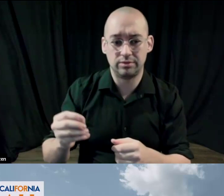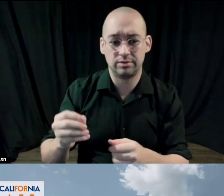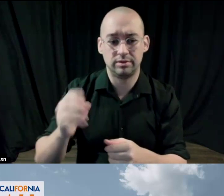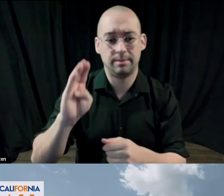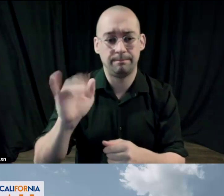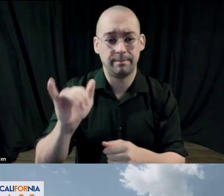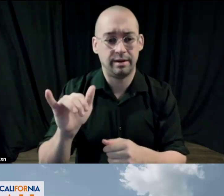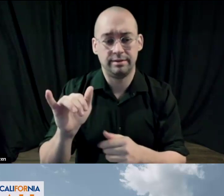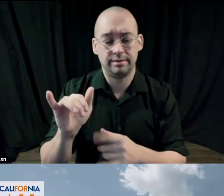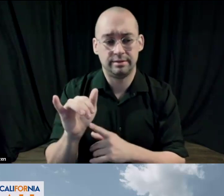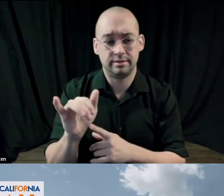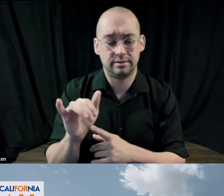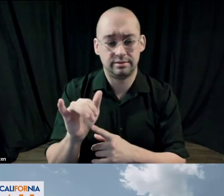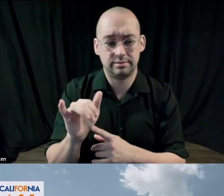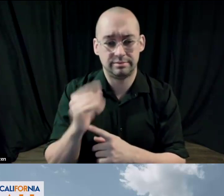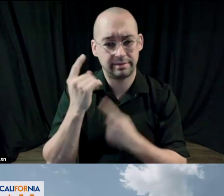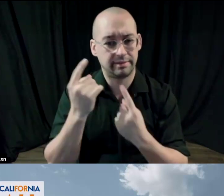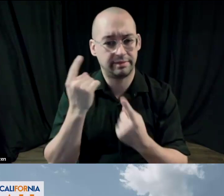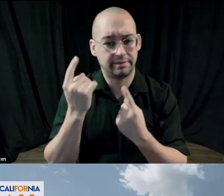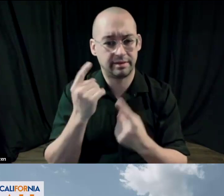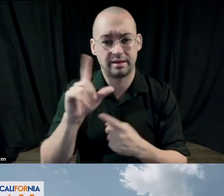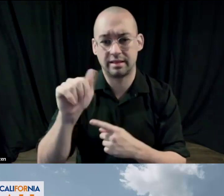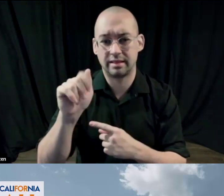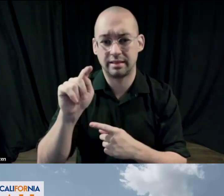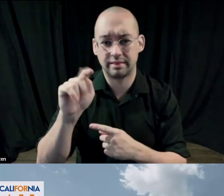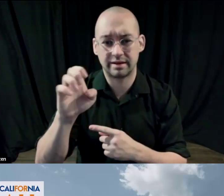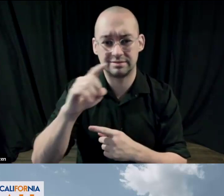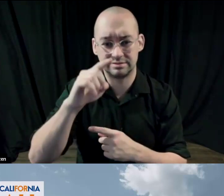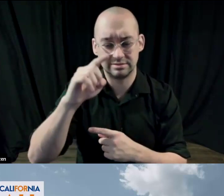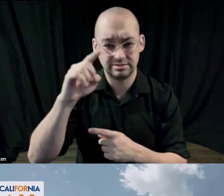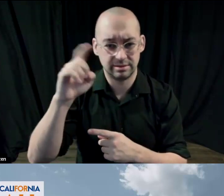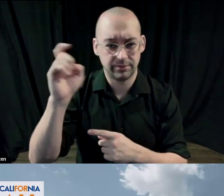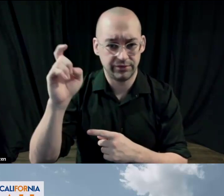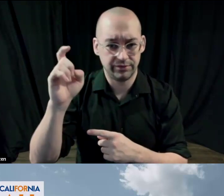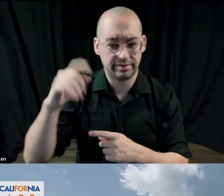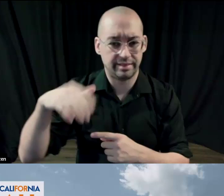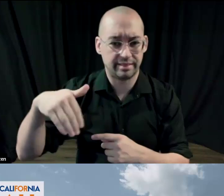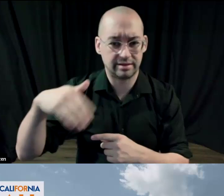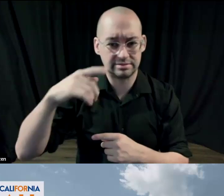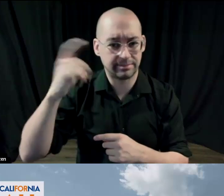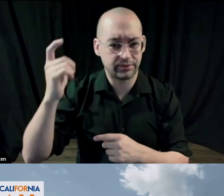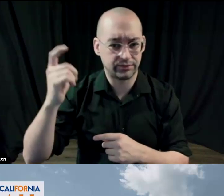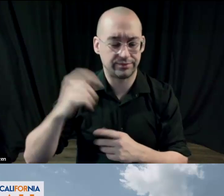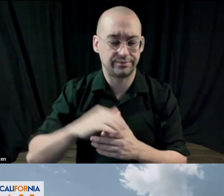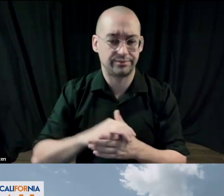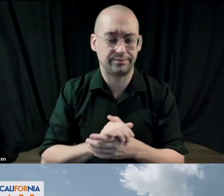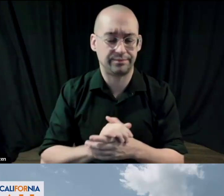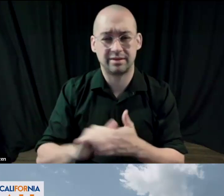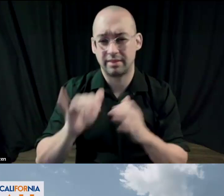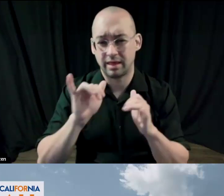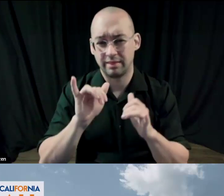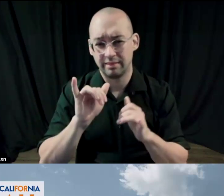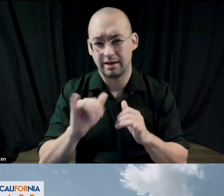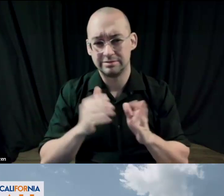by I think late summer. So I think that's the way that I would answer the